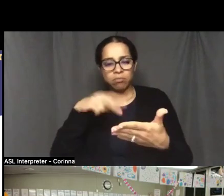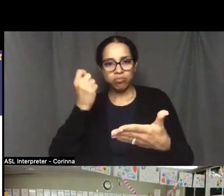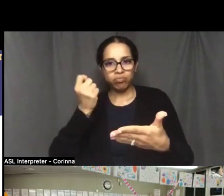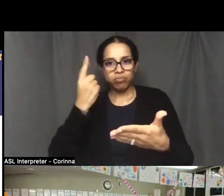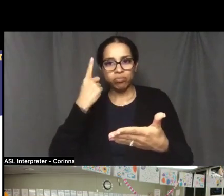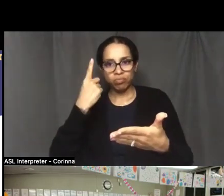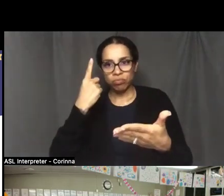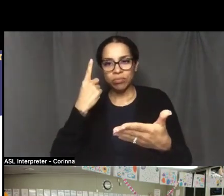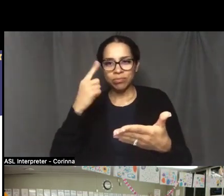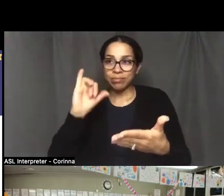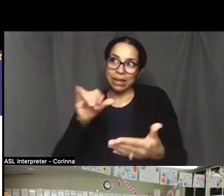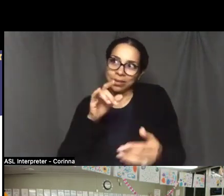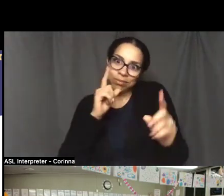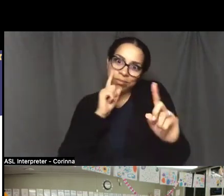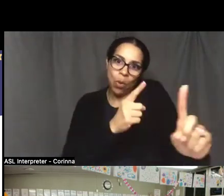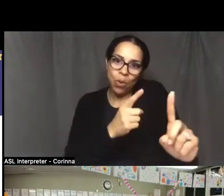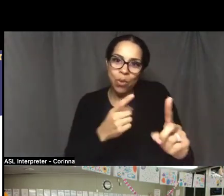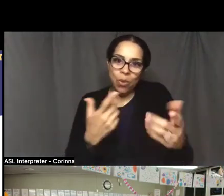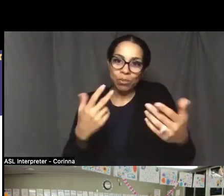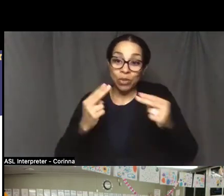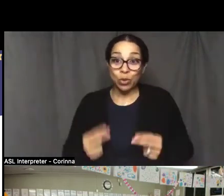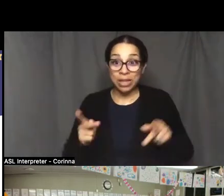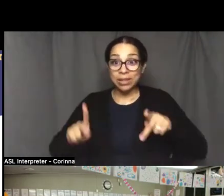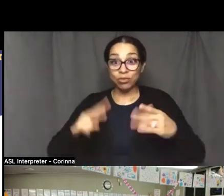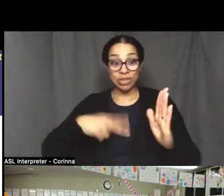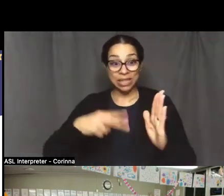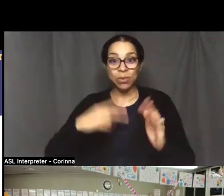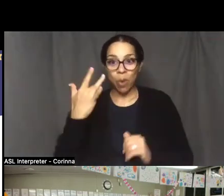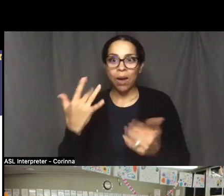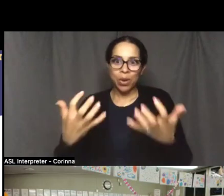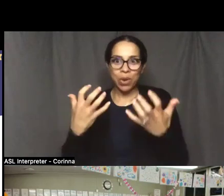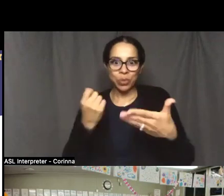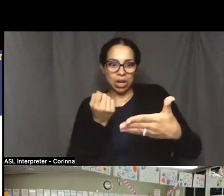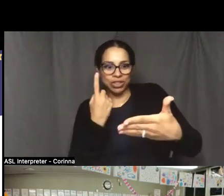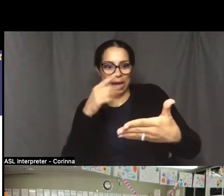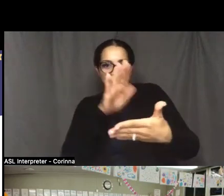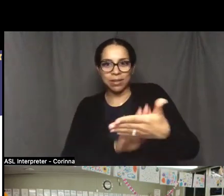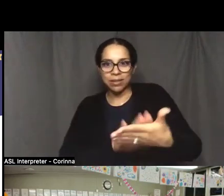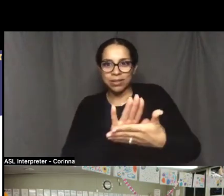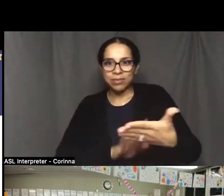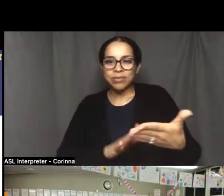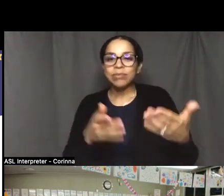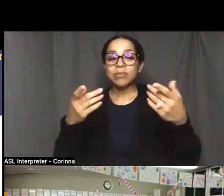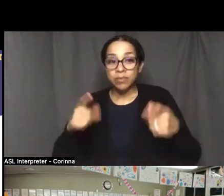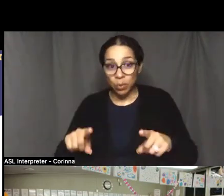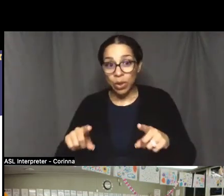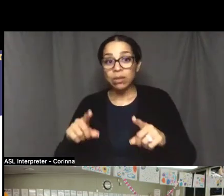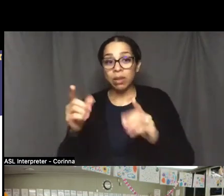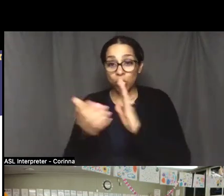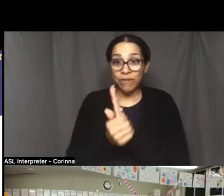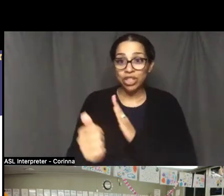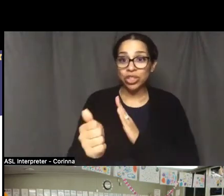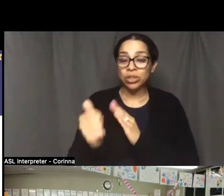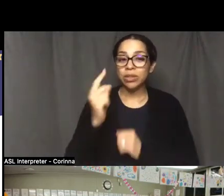we as humans read. We want to understand what we're reading. So once they are proficient with phonics, we start measuring